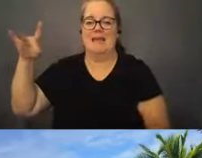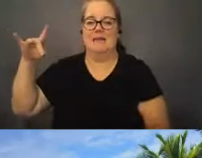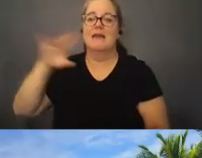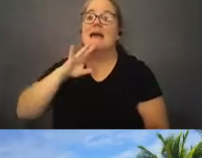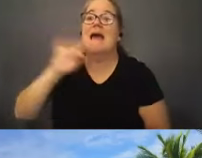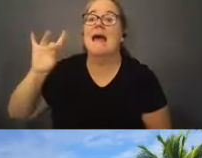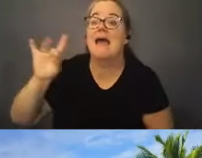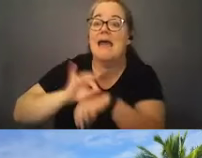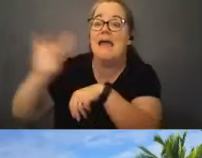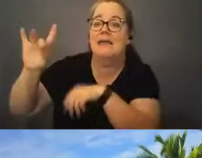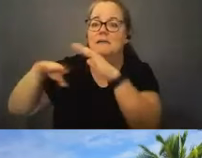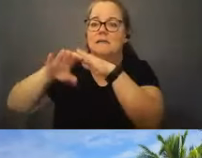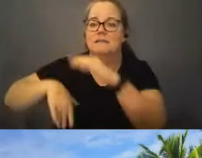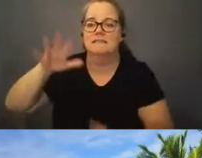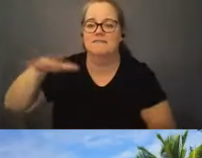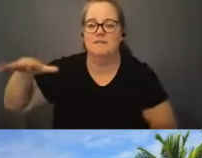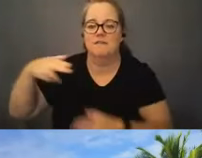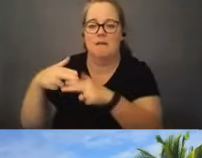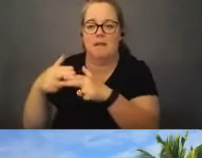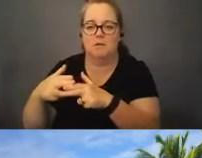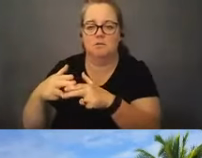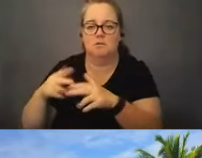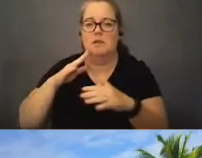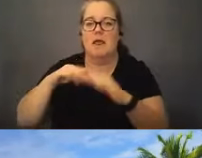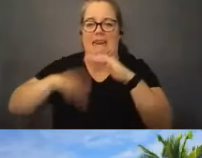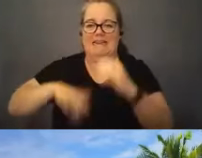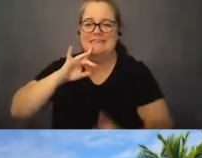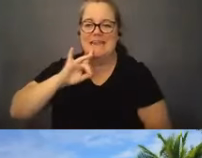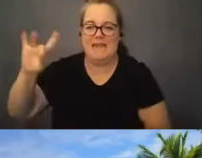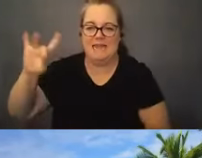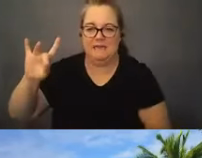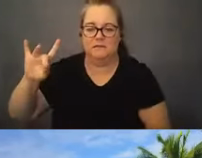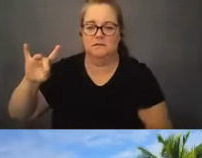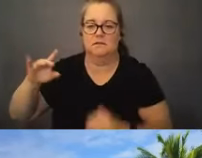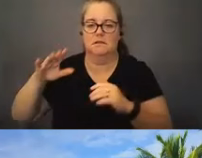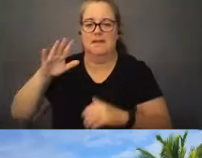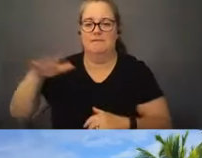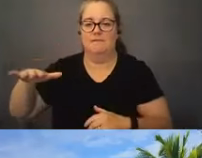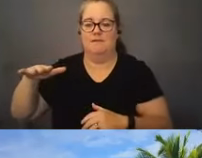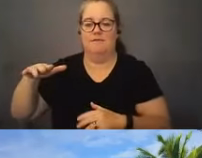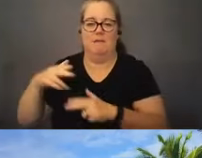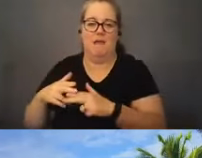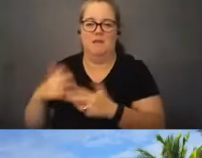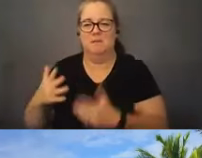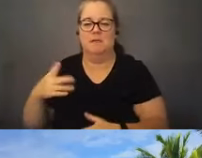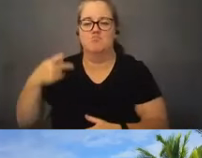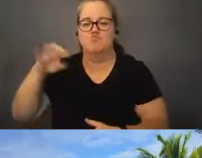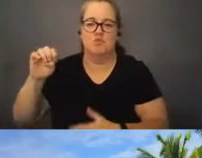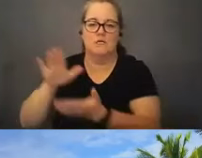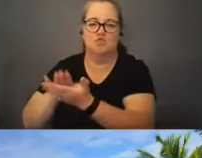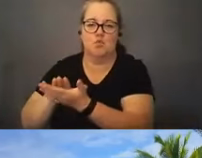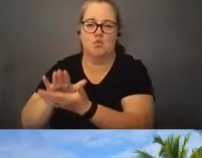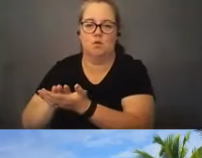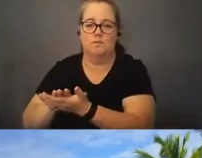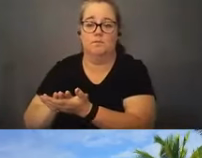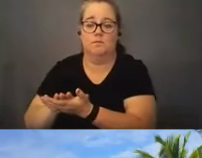pounds. So that's like very small, maybe age, like our preschoolers. Now from there,